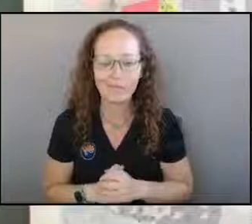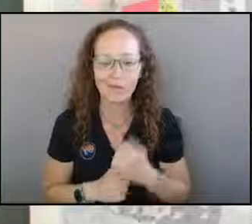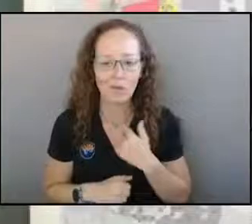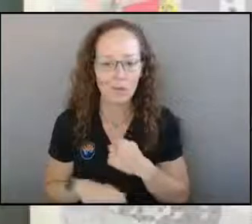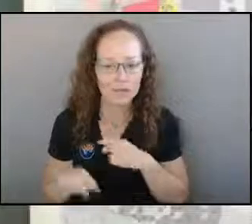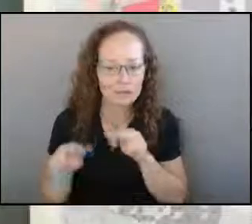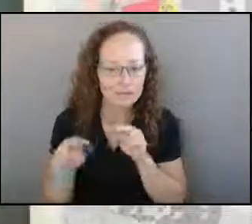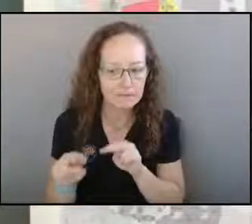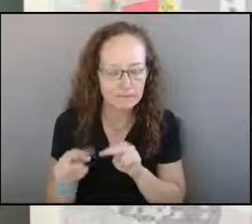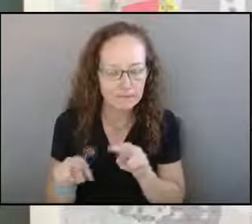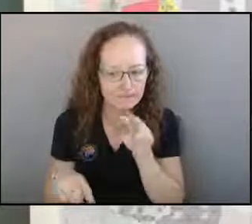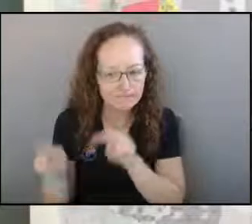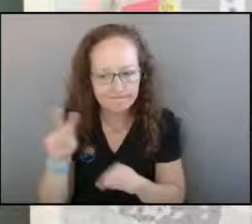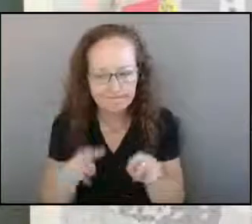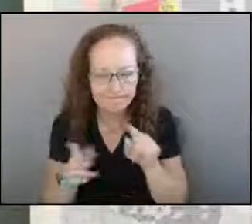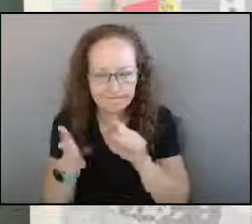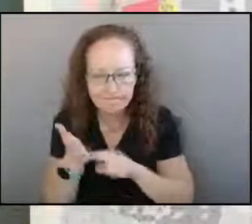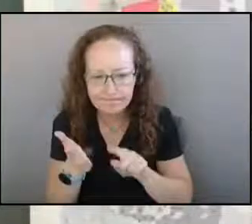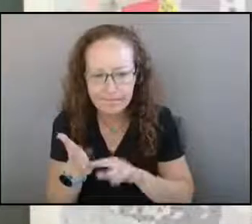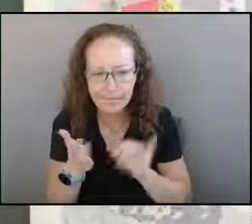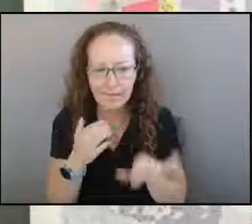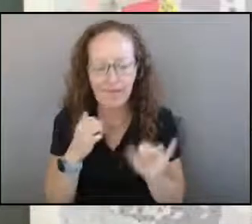well.